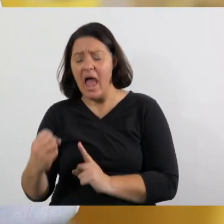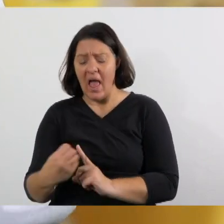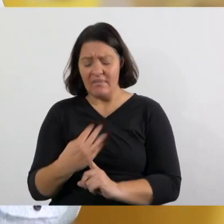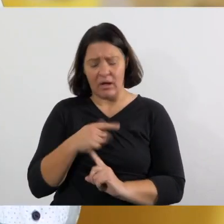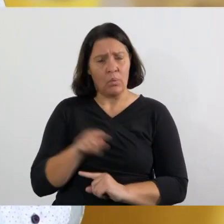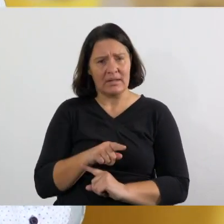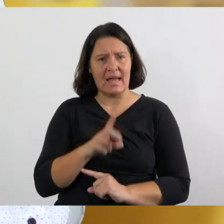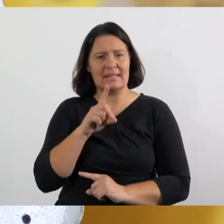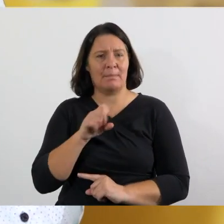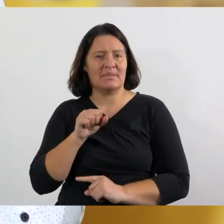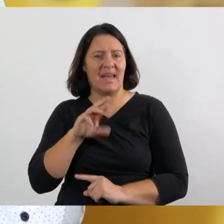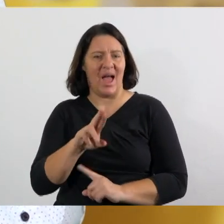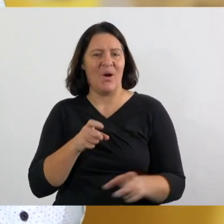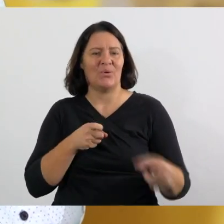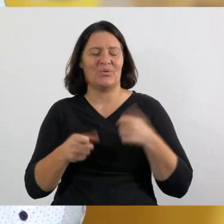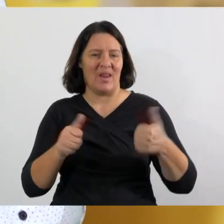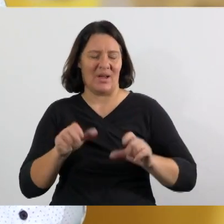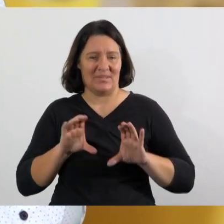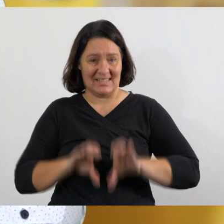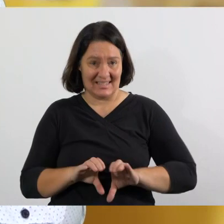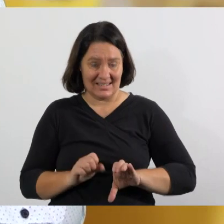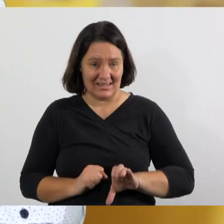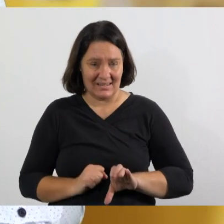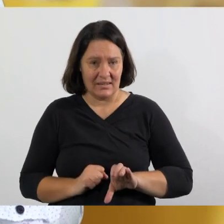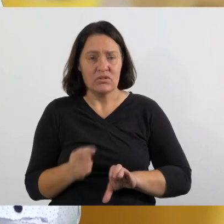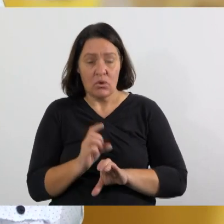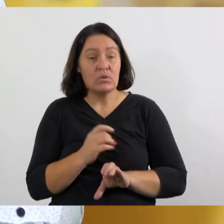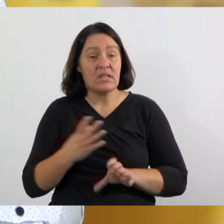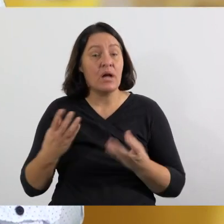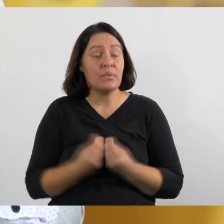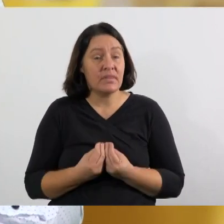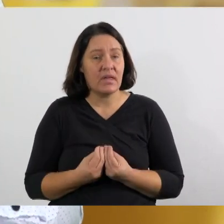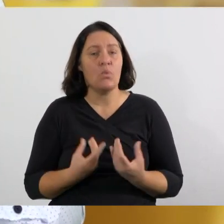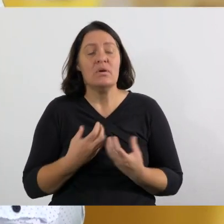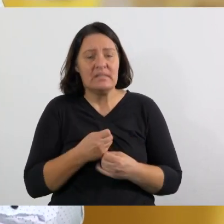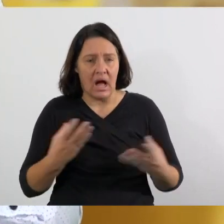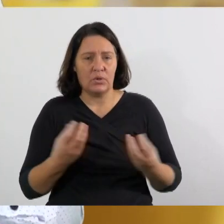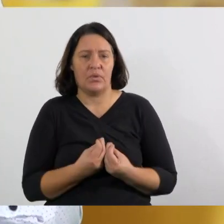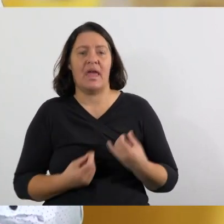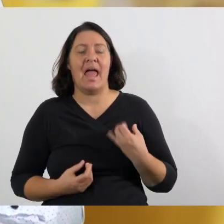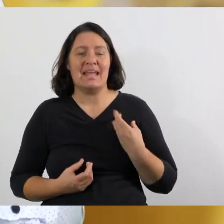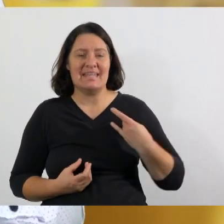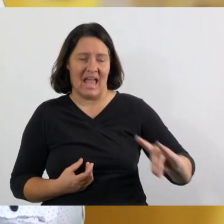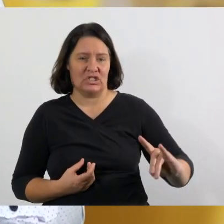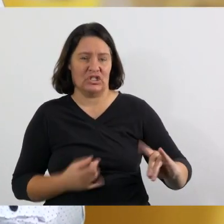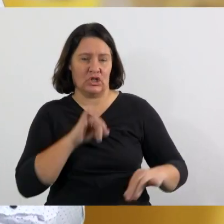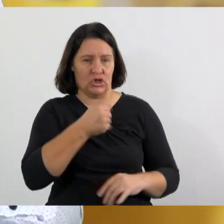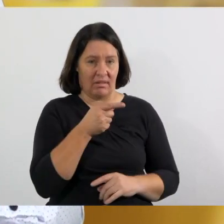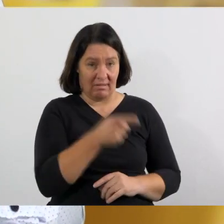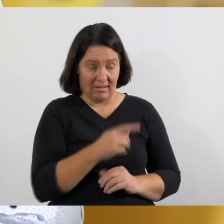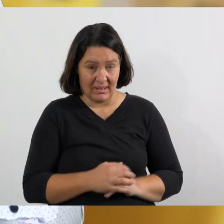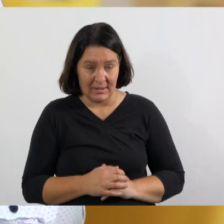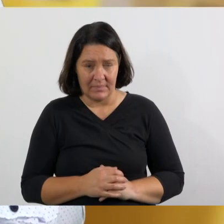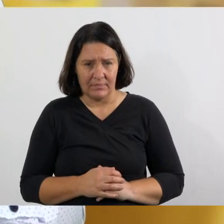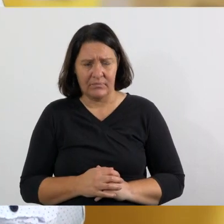their effect to my debtors control account. So to begin with, I'm going to start with cash journals.